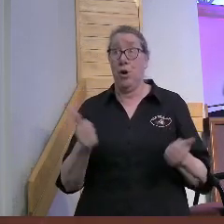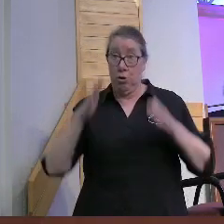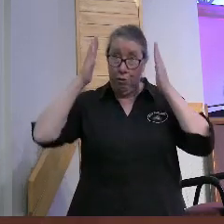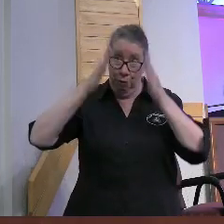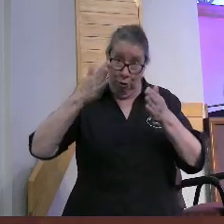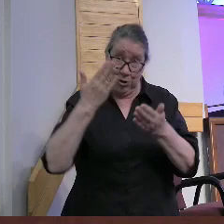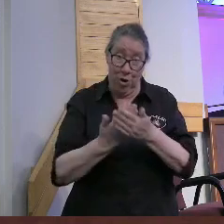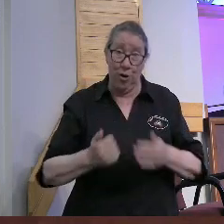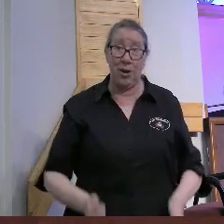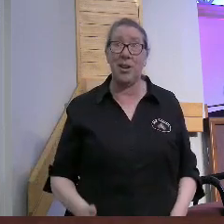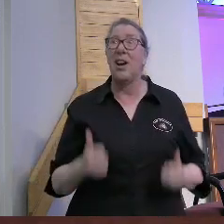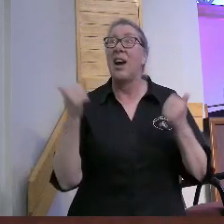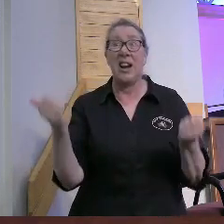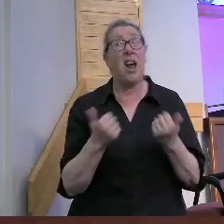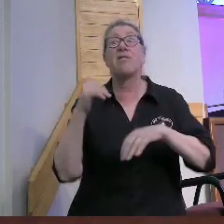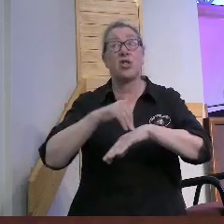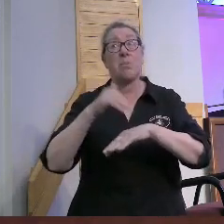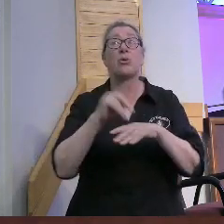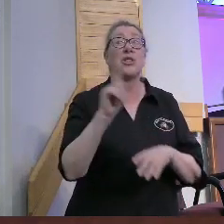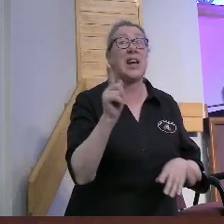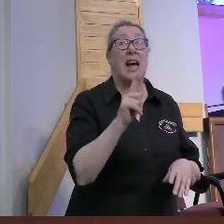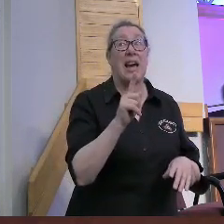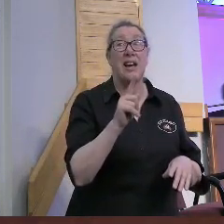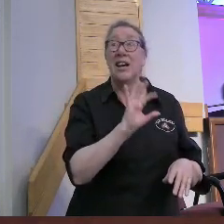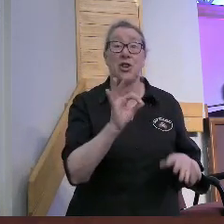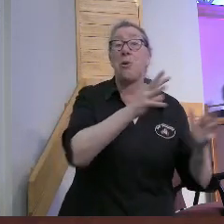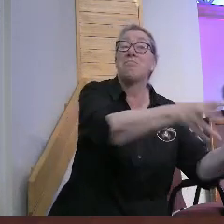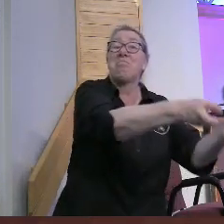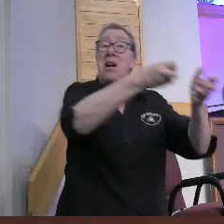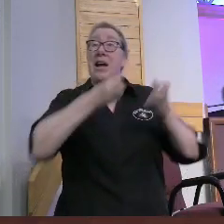is its own trouble. There's enough trouble today than having to bring the trouble of tomorrow in